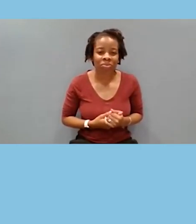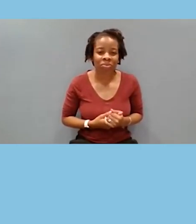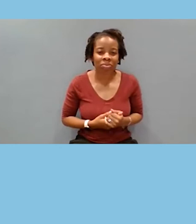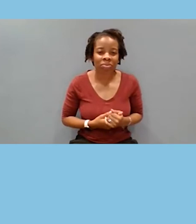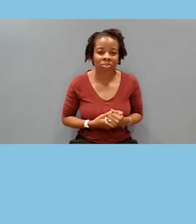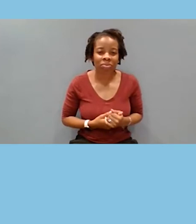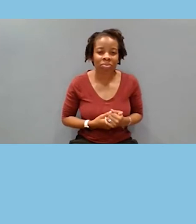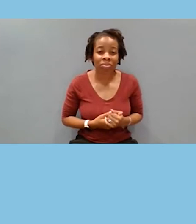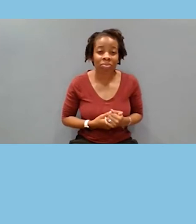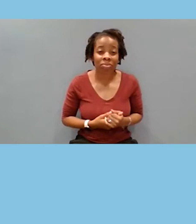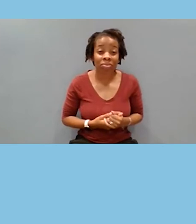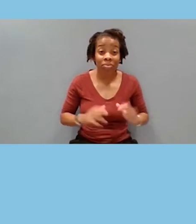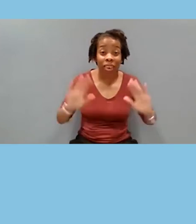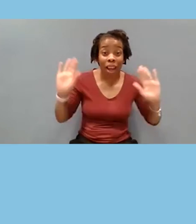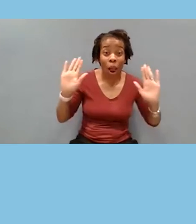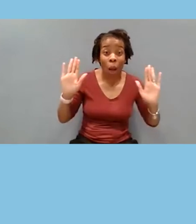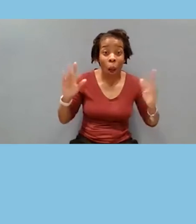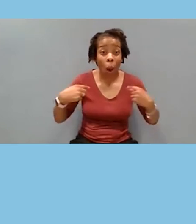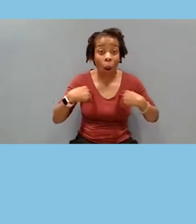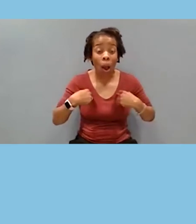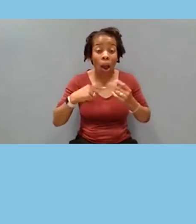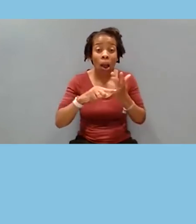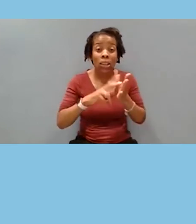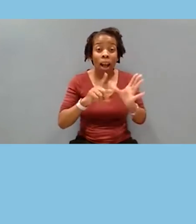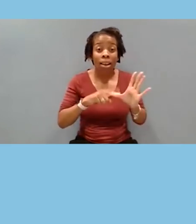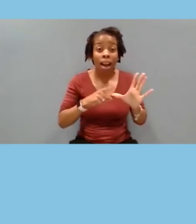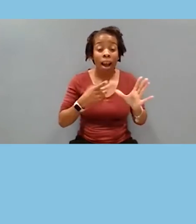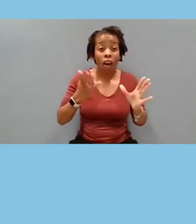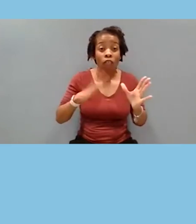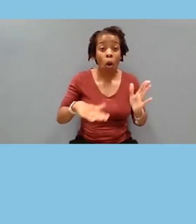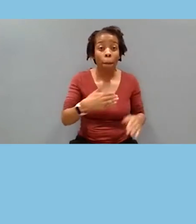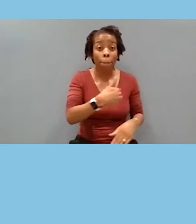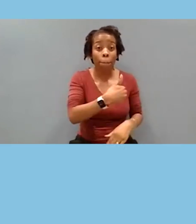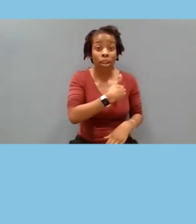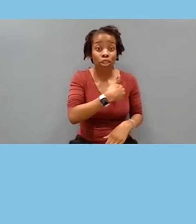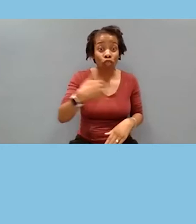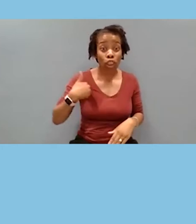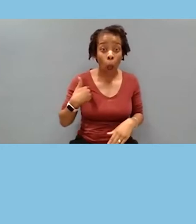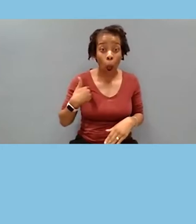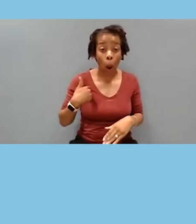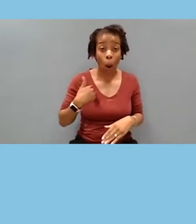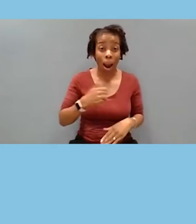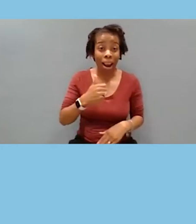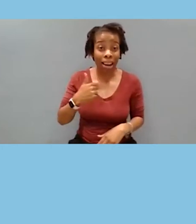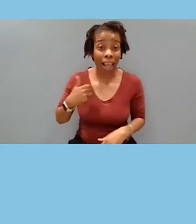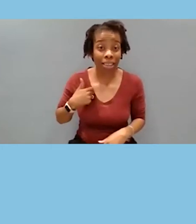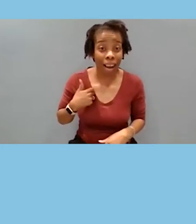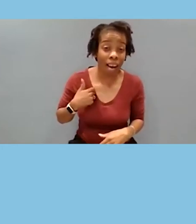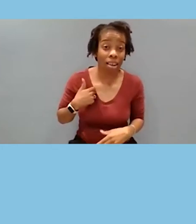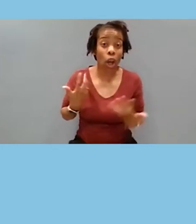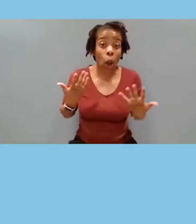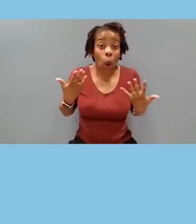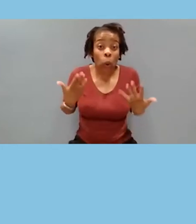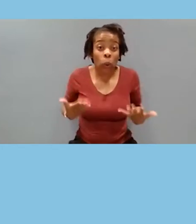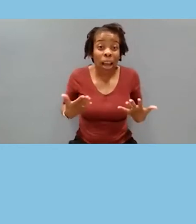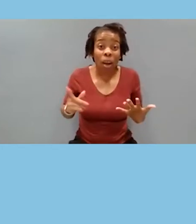Hello, everybody. This is Tanya from Toronto, Ontario, Canada, where today it's the National Day for